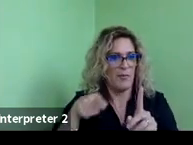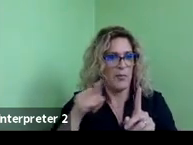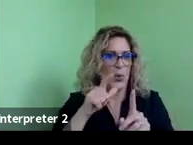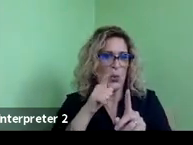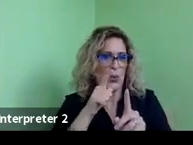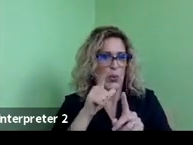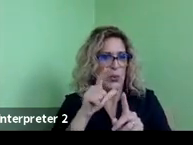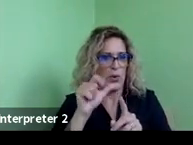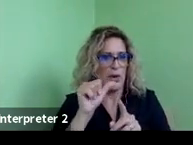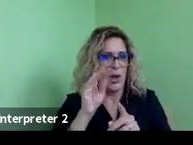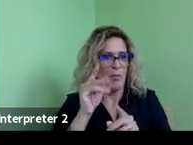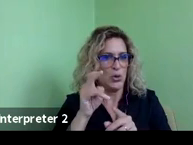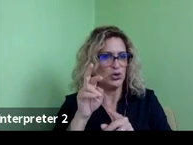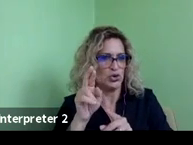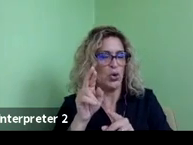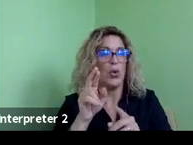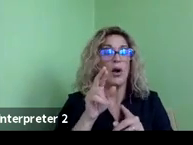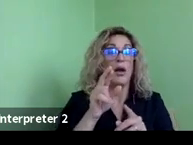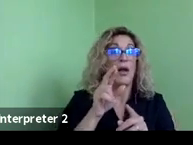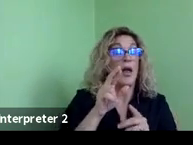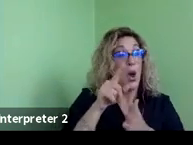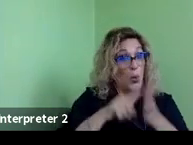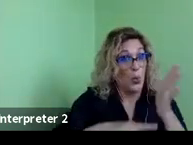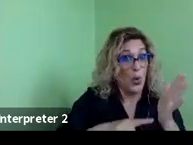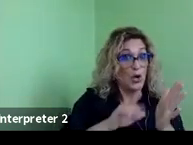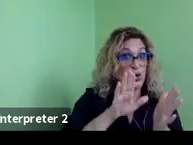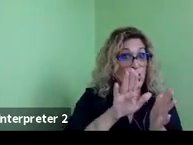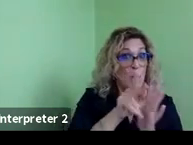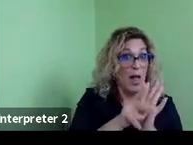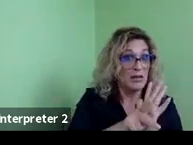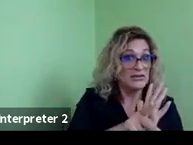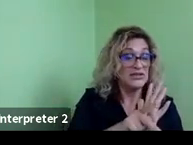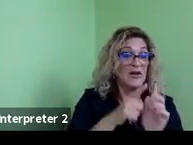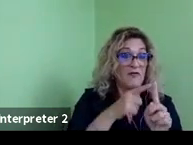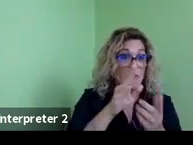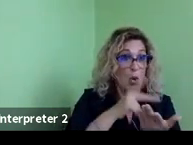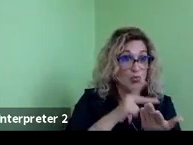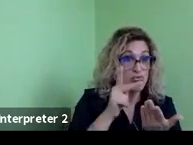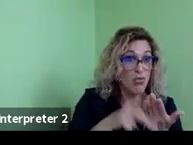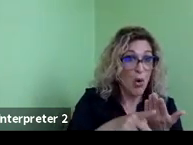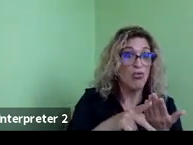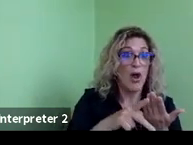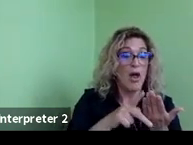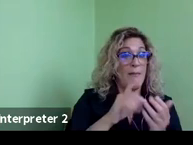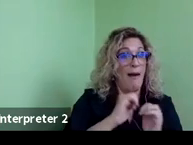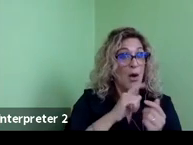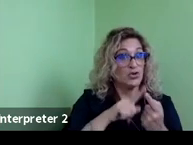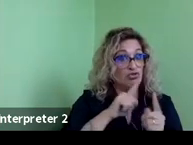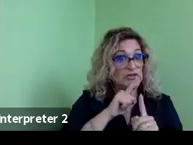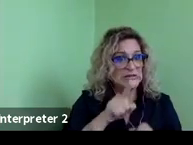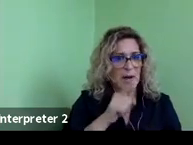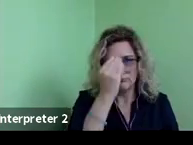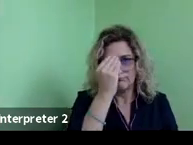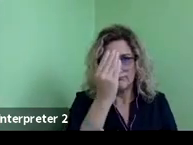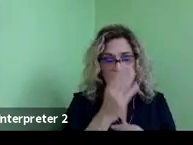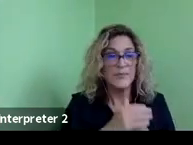your program's policy for responding. So if you receive a report, you can and should notify